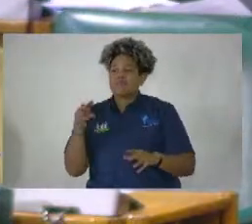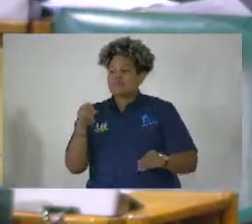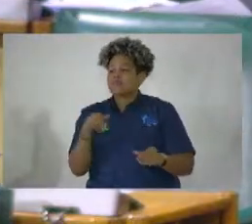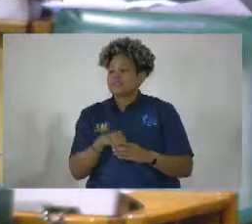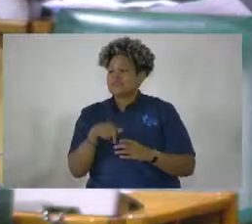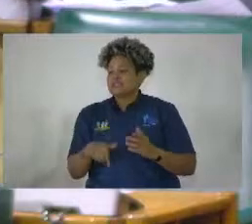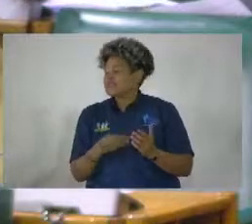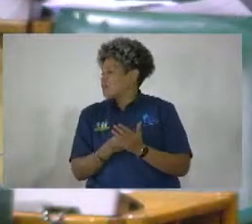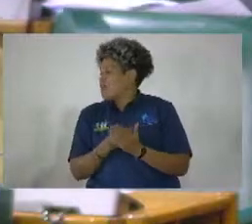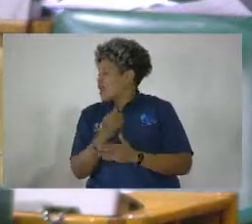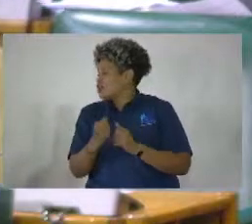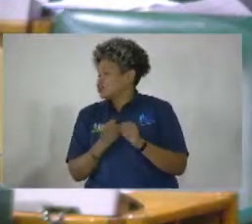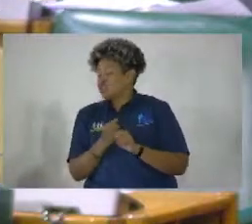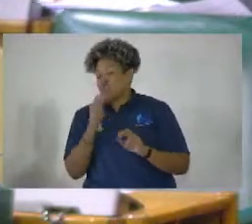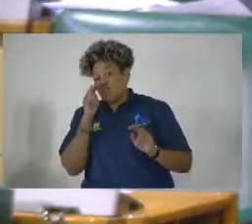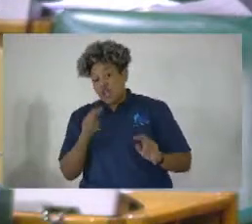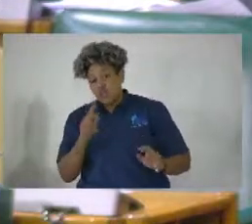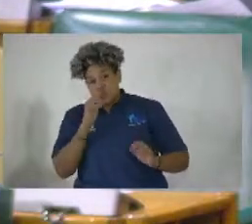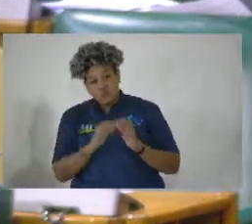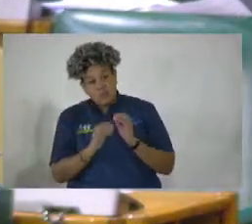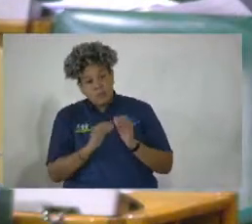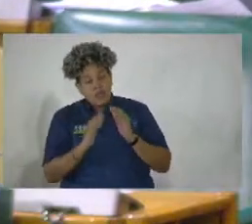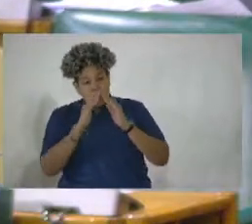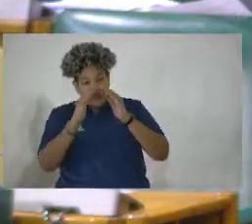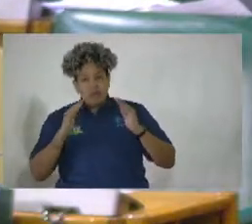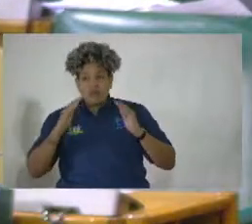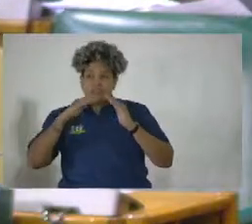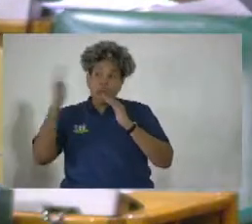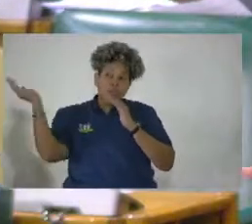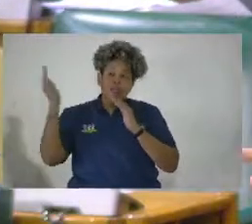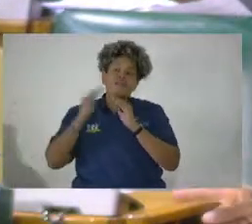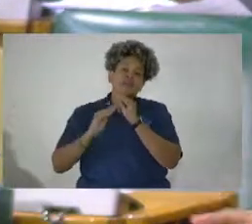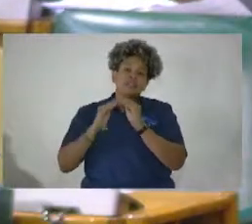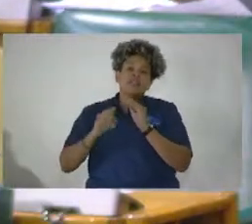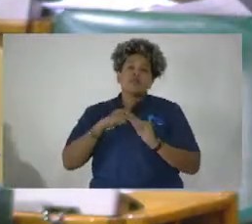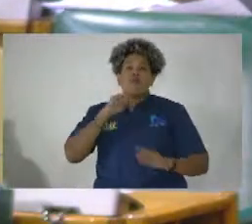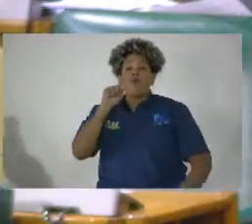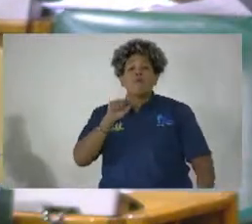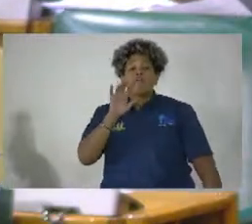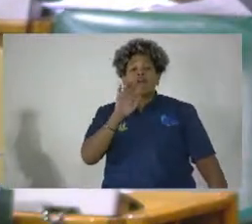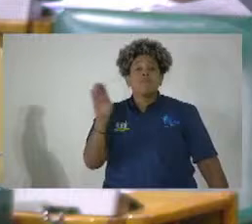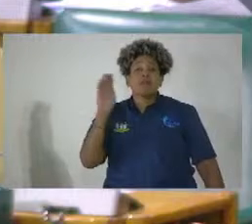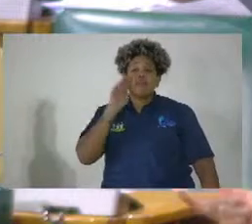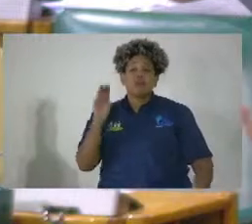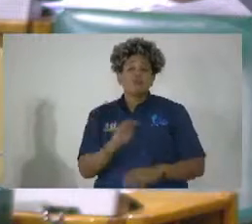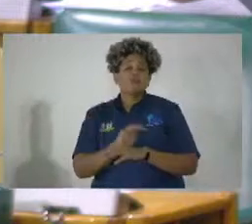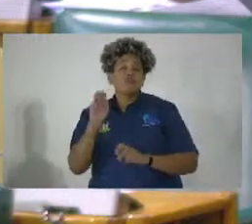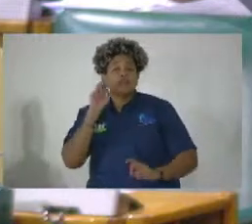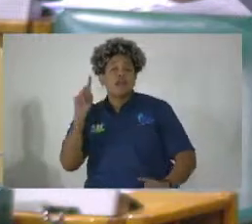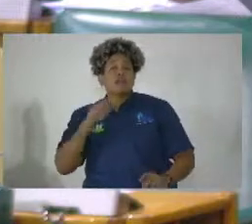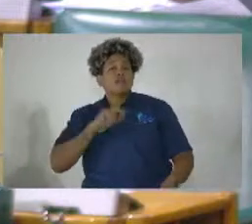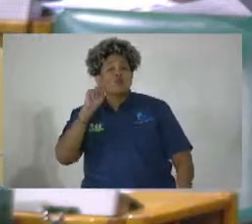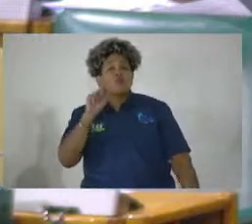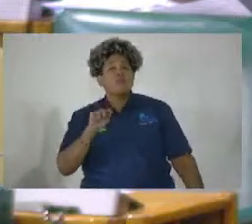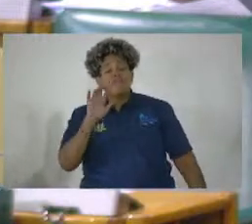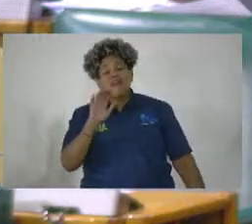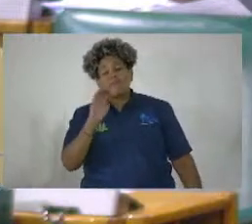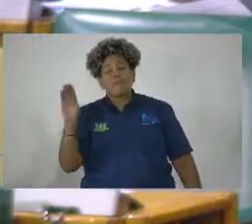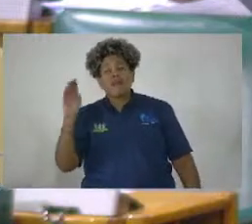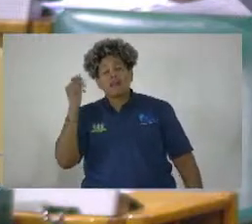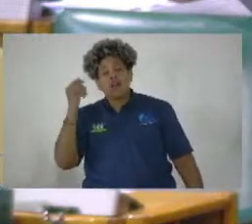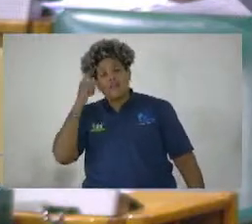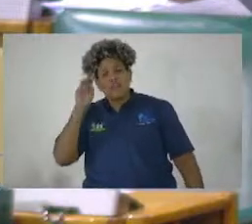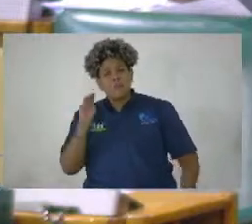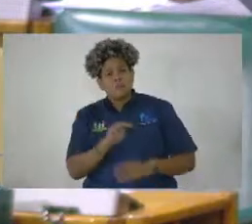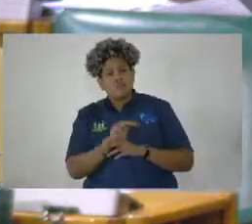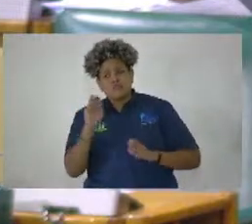this fiscal year to repair those. We have $1.5 billion for the Ministry of Education. We have $2.5 billion for the